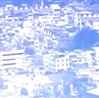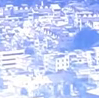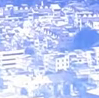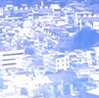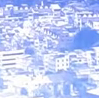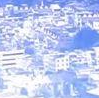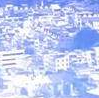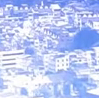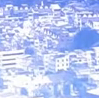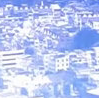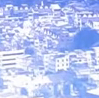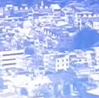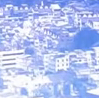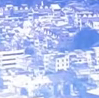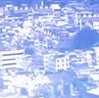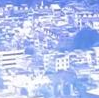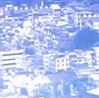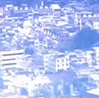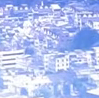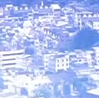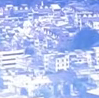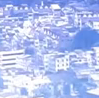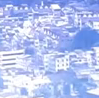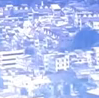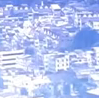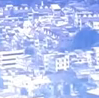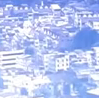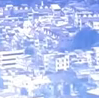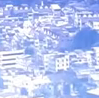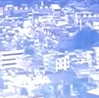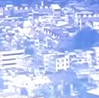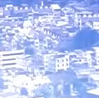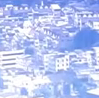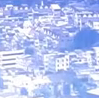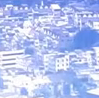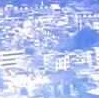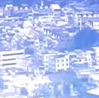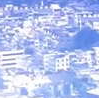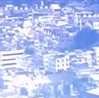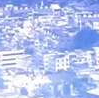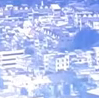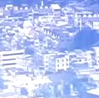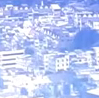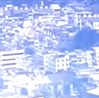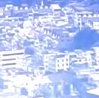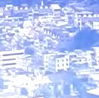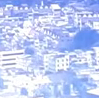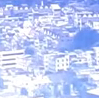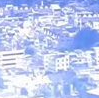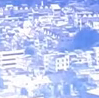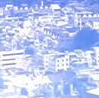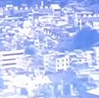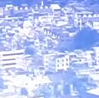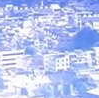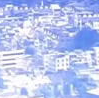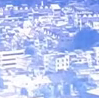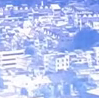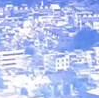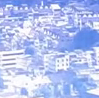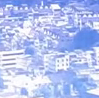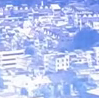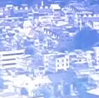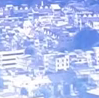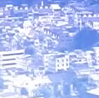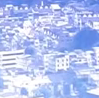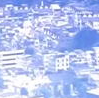few days was, on a serious note, is the issue of stigmatization. So we ask